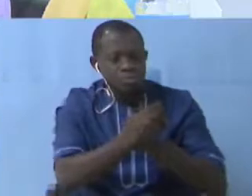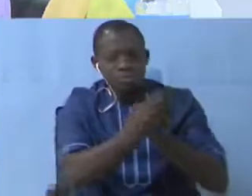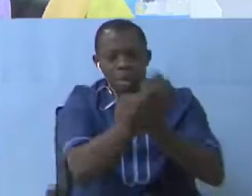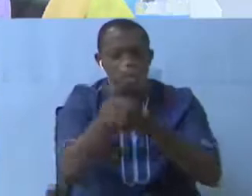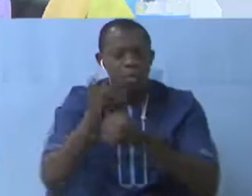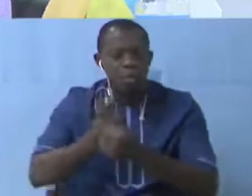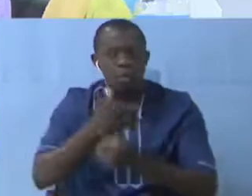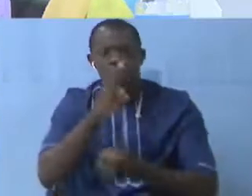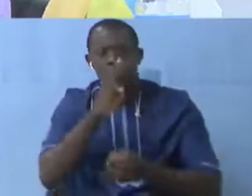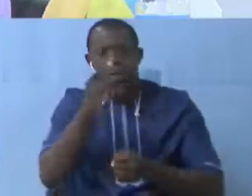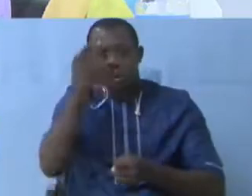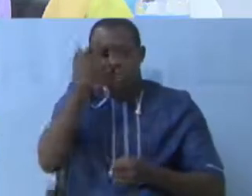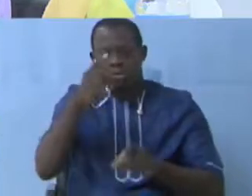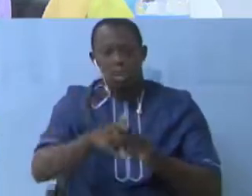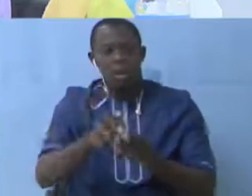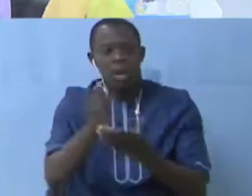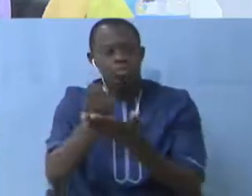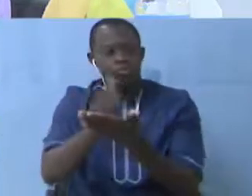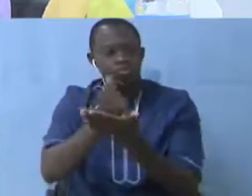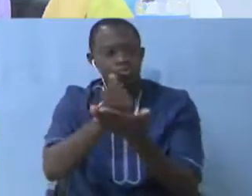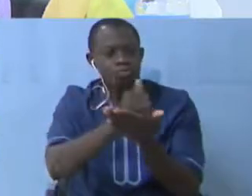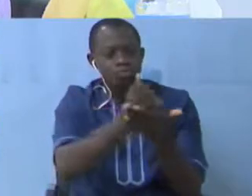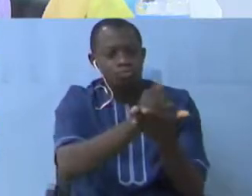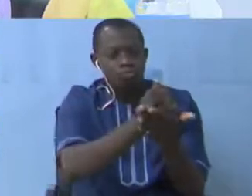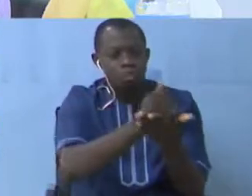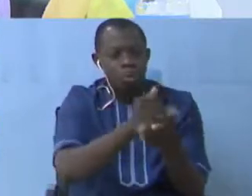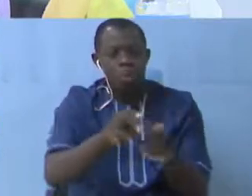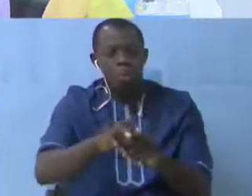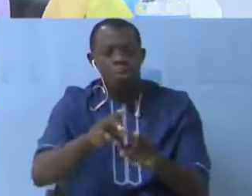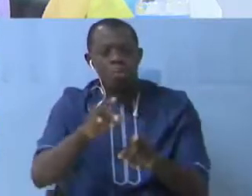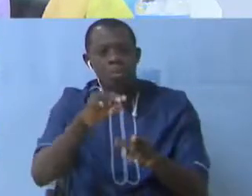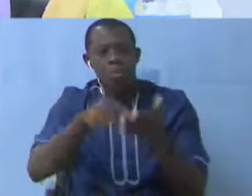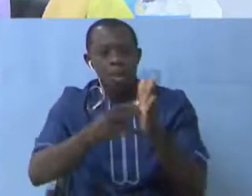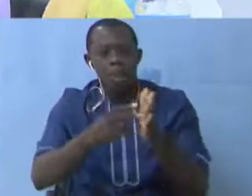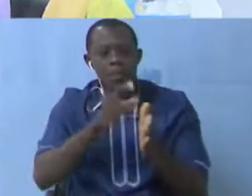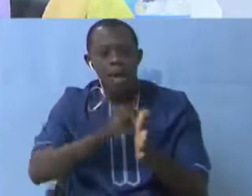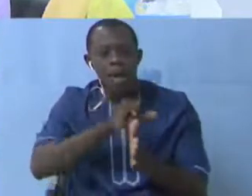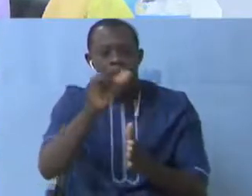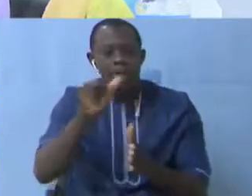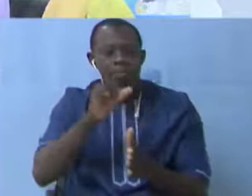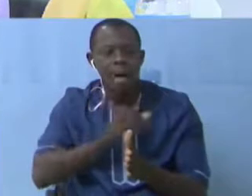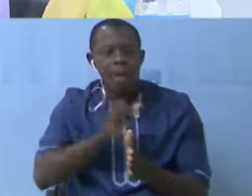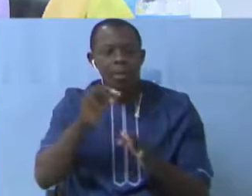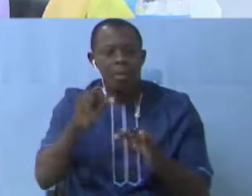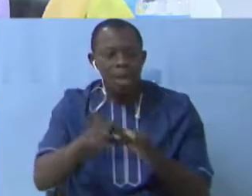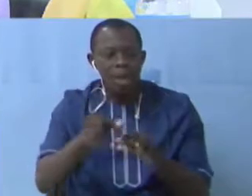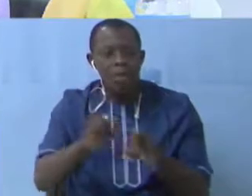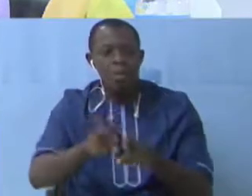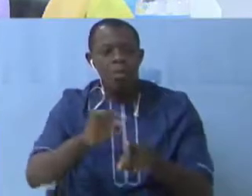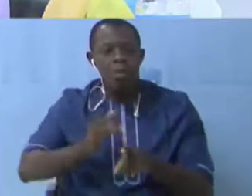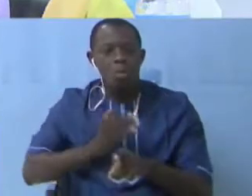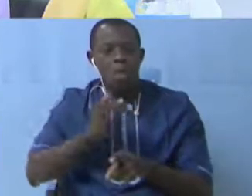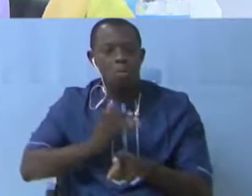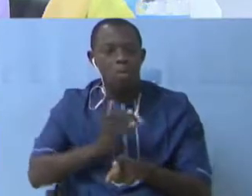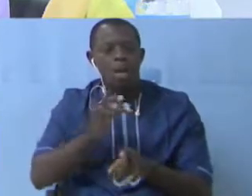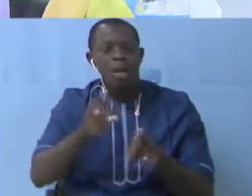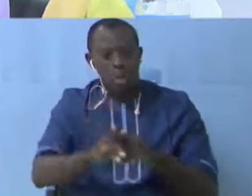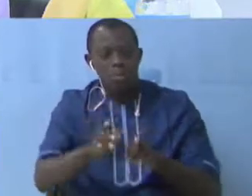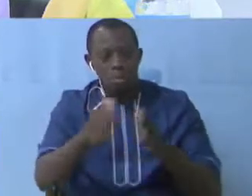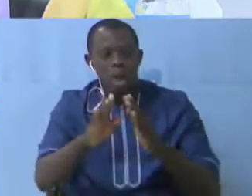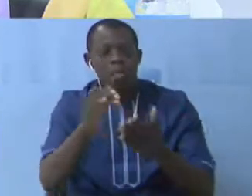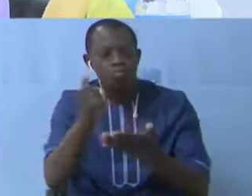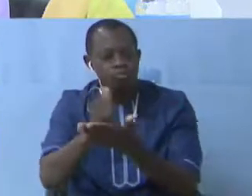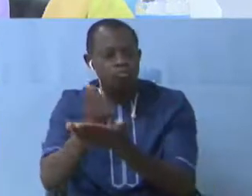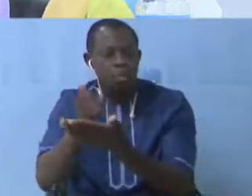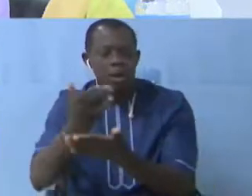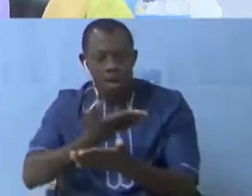of being gay and lesbian. am na tamit nag yenn ñu bëri ñoo xam ne tuumal nañ leen ne ñi ay góor jigéen lañ